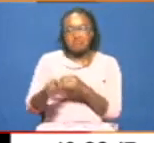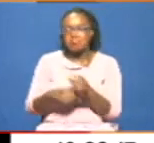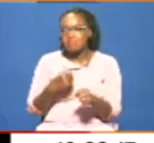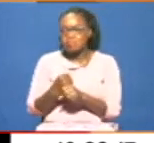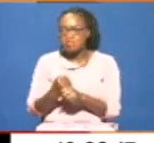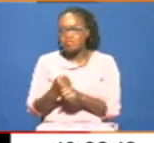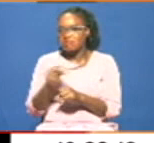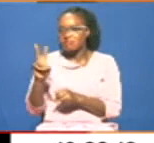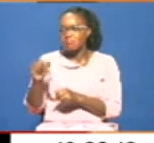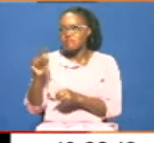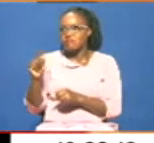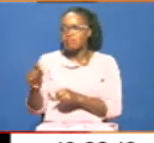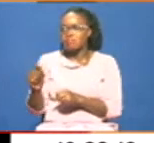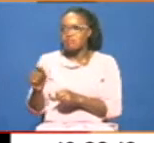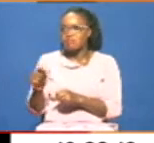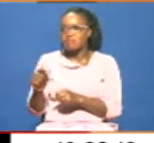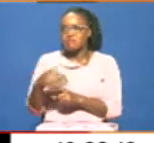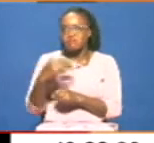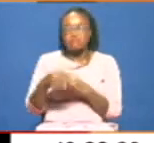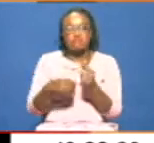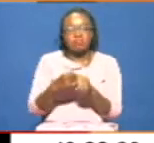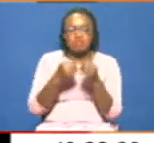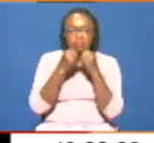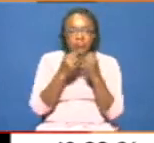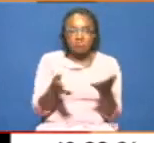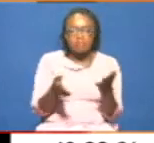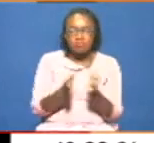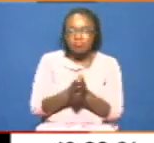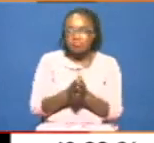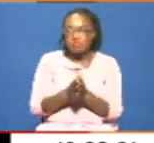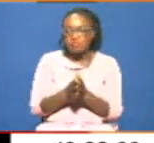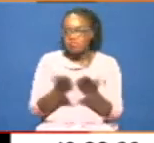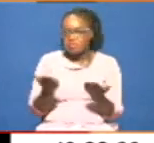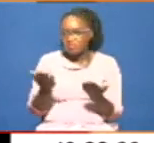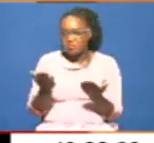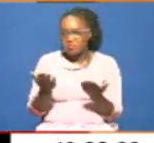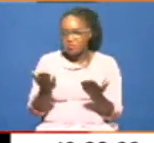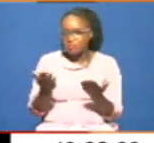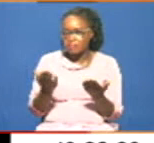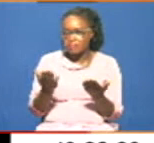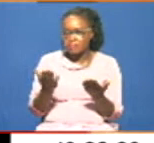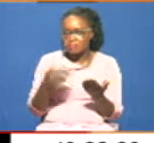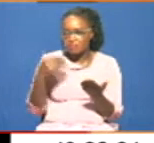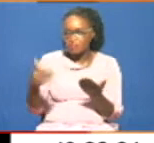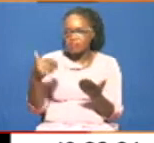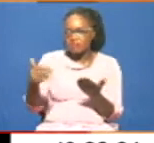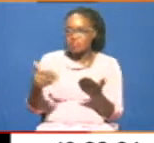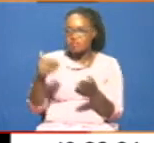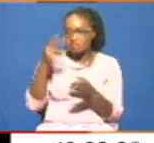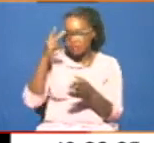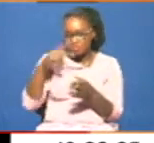VAT on the GCOs, next year you don't have VAT on the GCOs. Mm-hmm. So that lack of consistency in policy